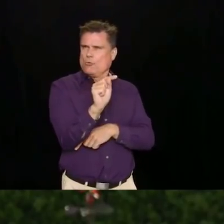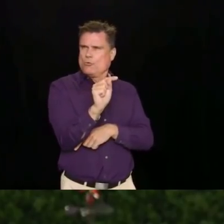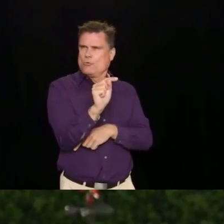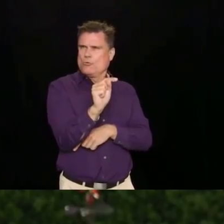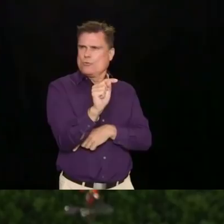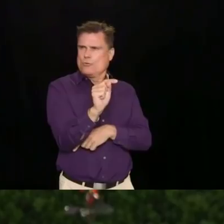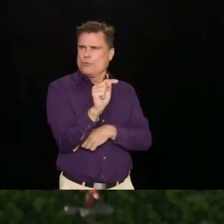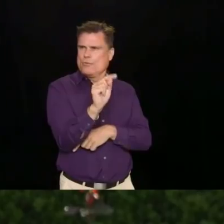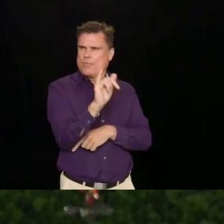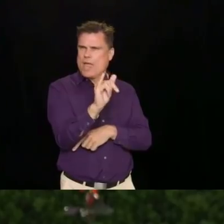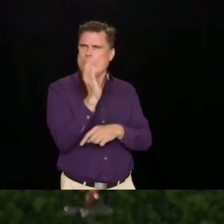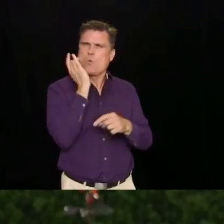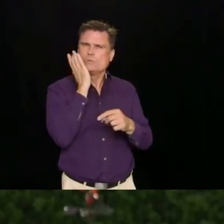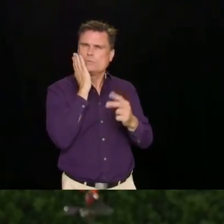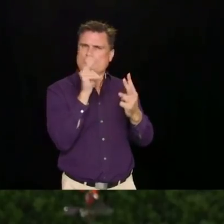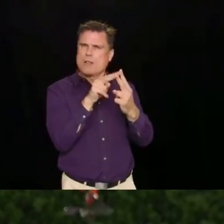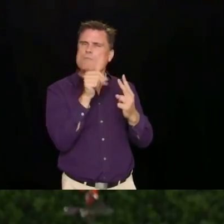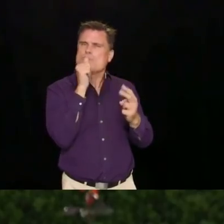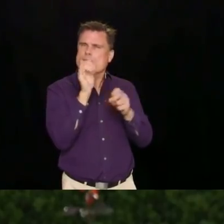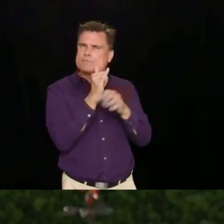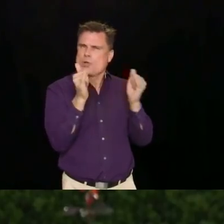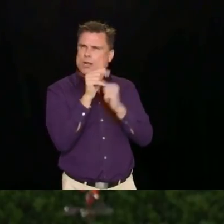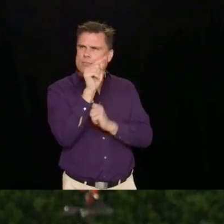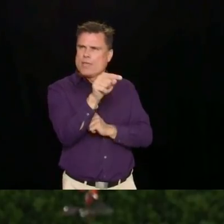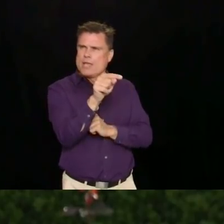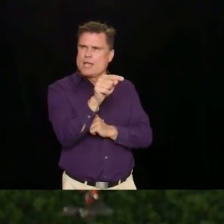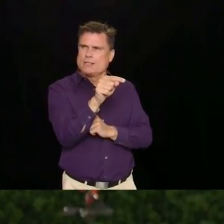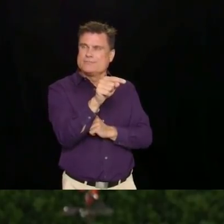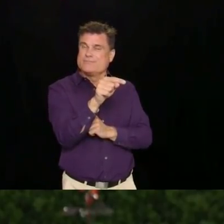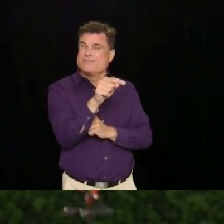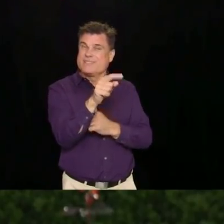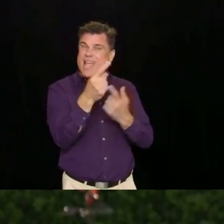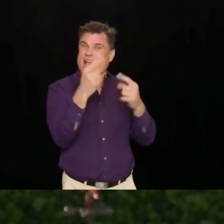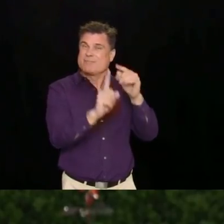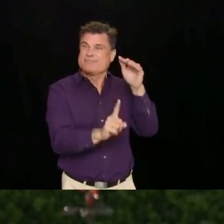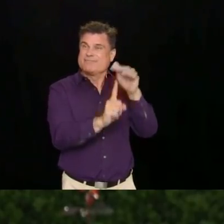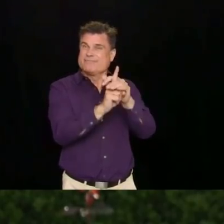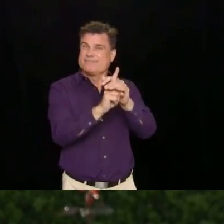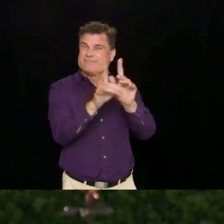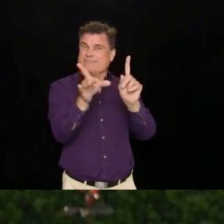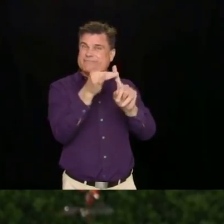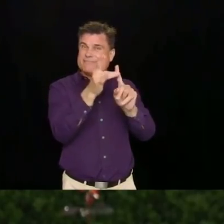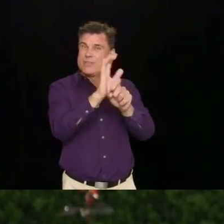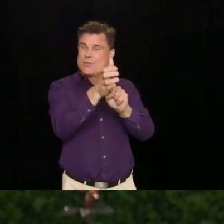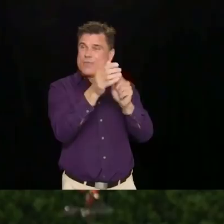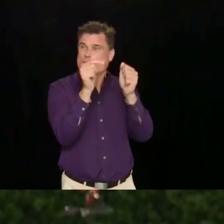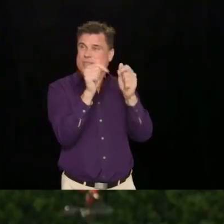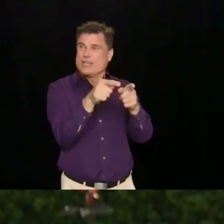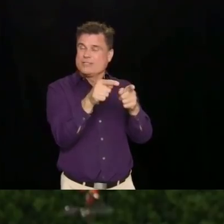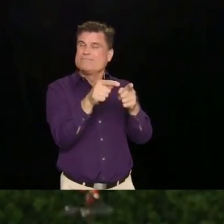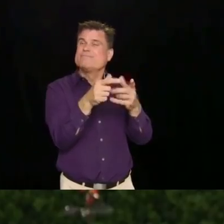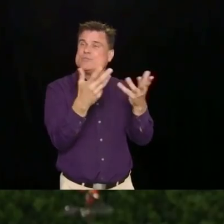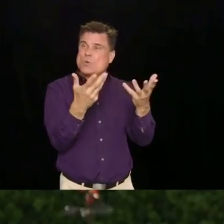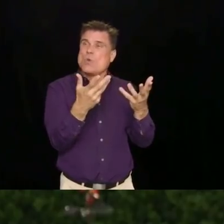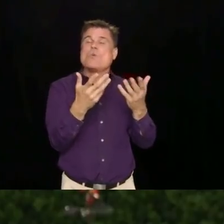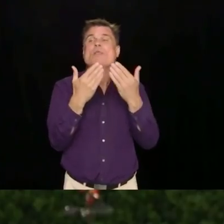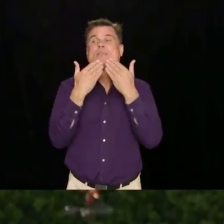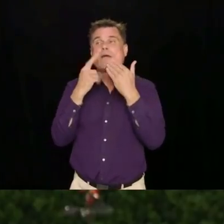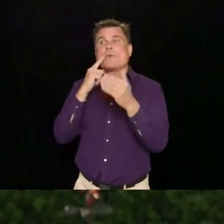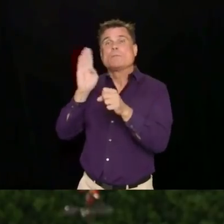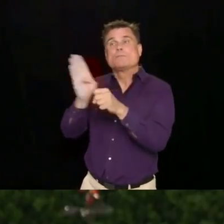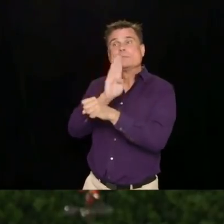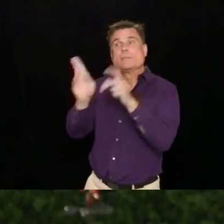hotels. And so I think the message to everybody is pretty clear. And I want to give a lot of credit to people in Kelowna, particularly the businesses in